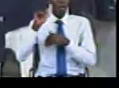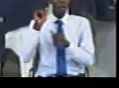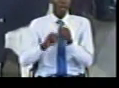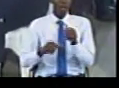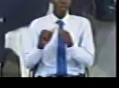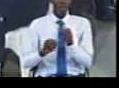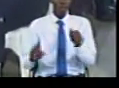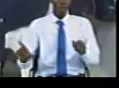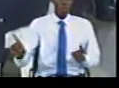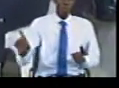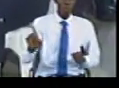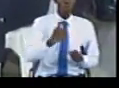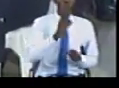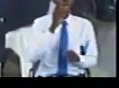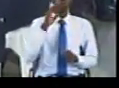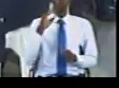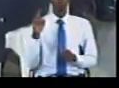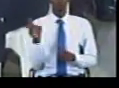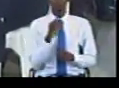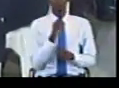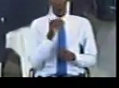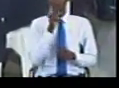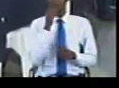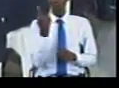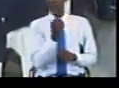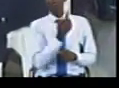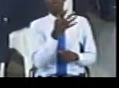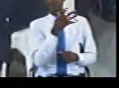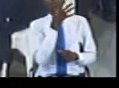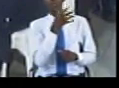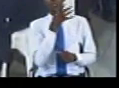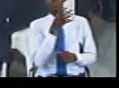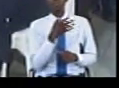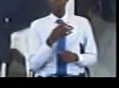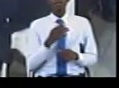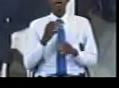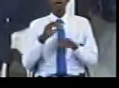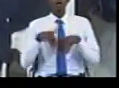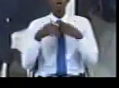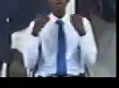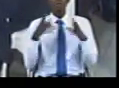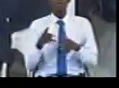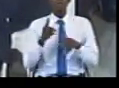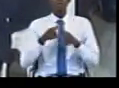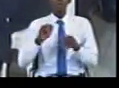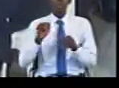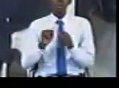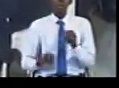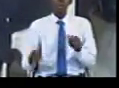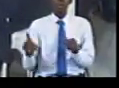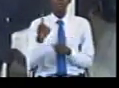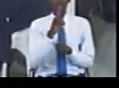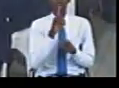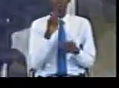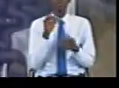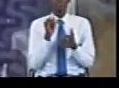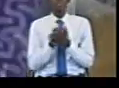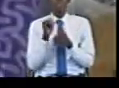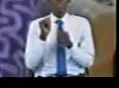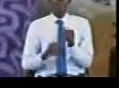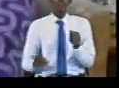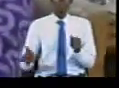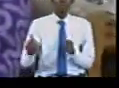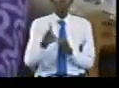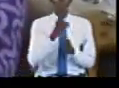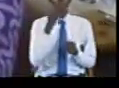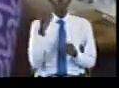preacher? Only our mothers and the Lord? How many of us? Everyone, that every one of you should